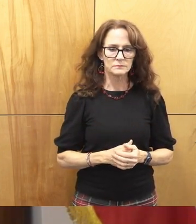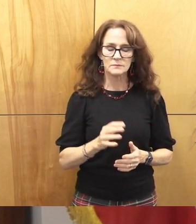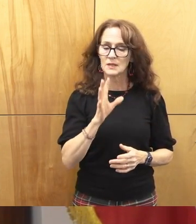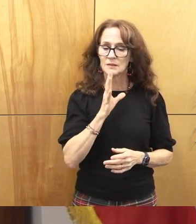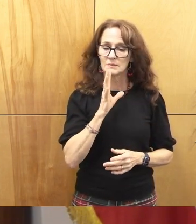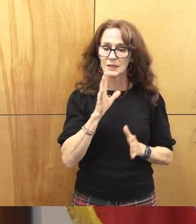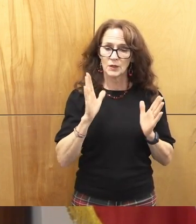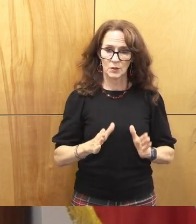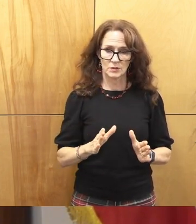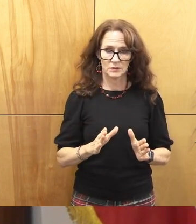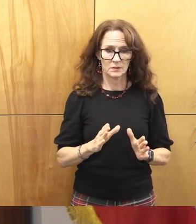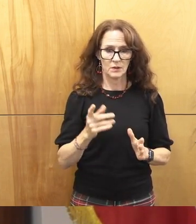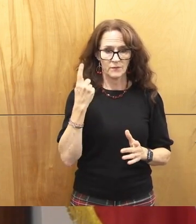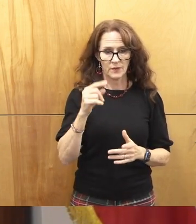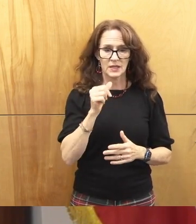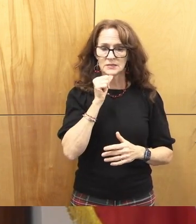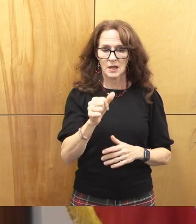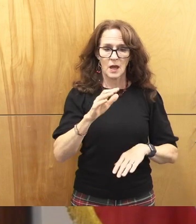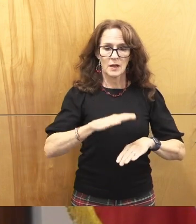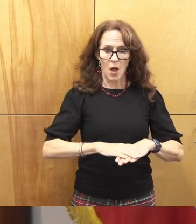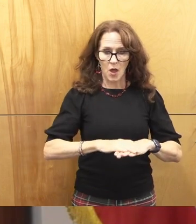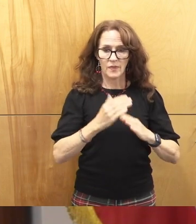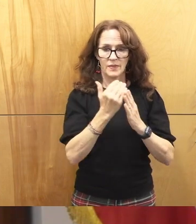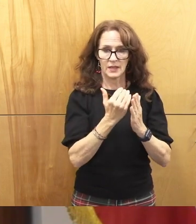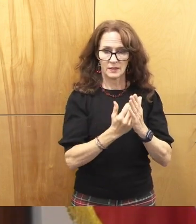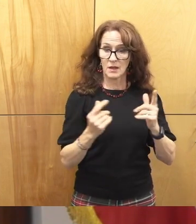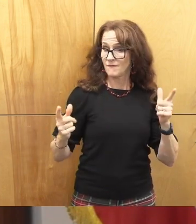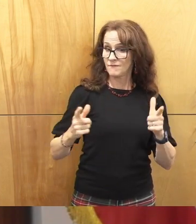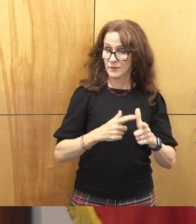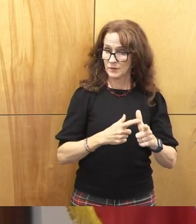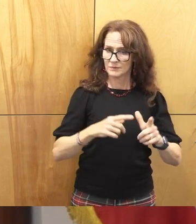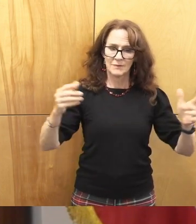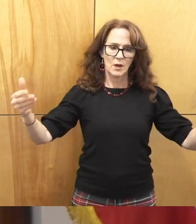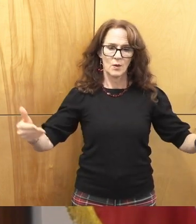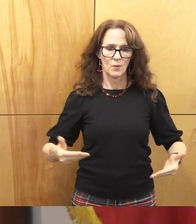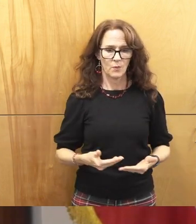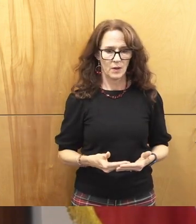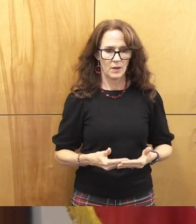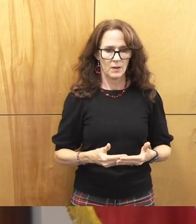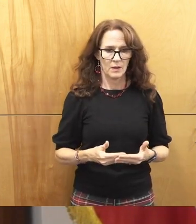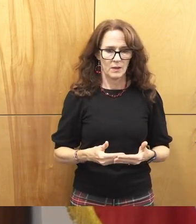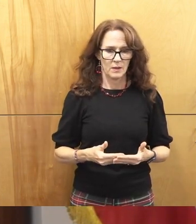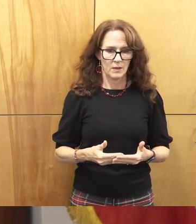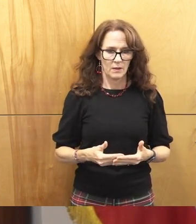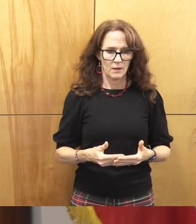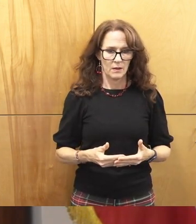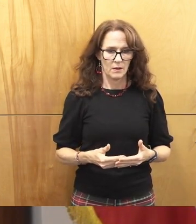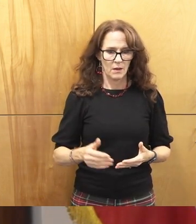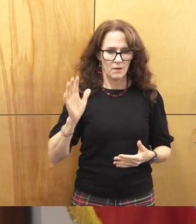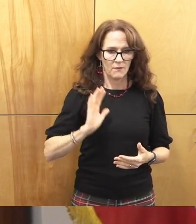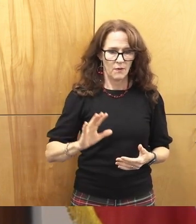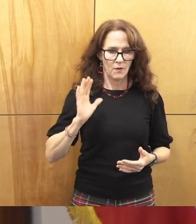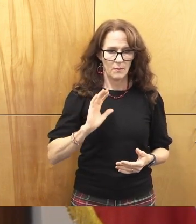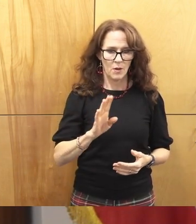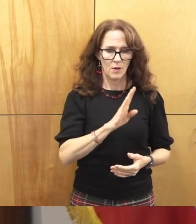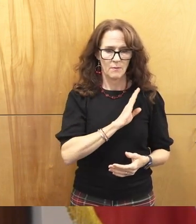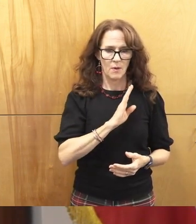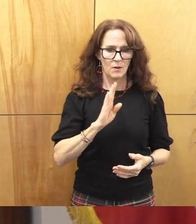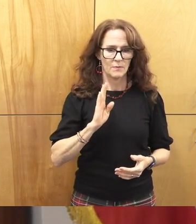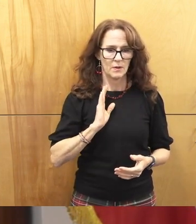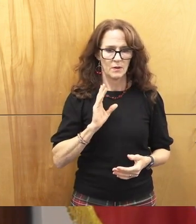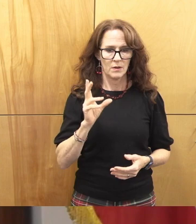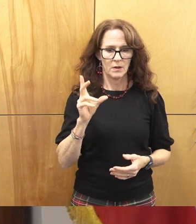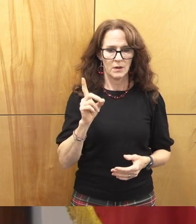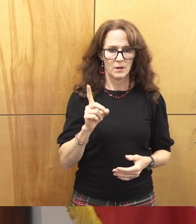speakers for items not listed on the agenda. And first, I'd like to welcome up our former board member,